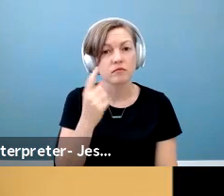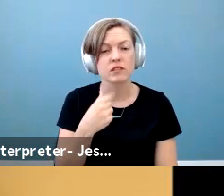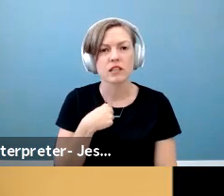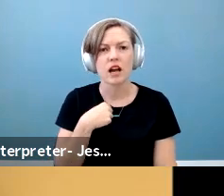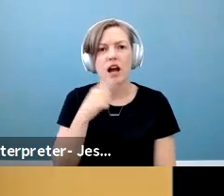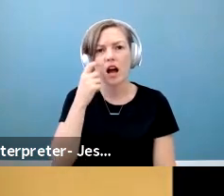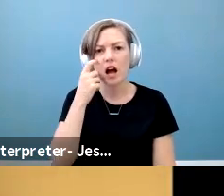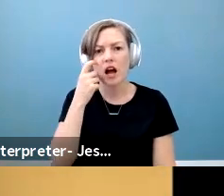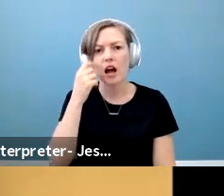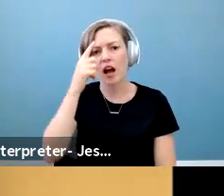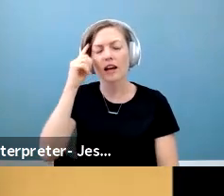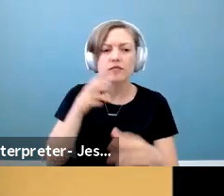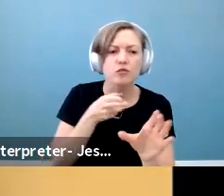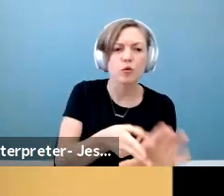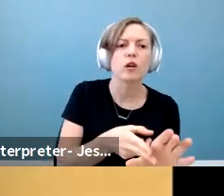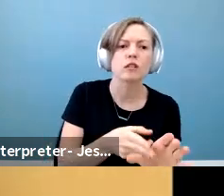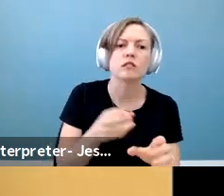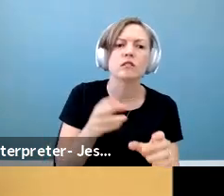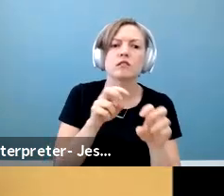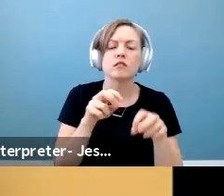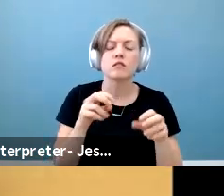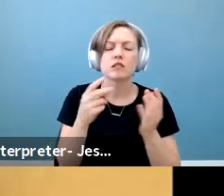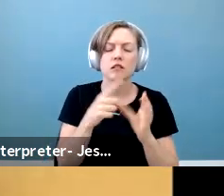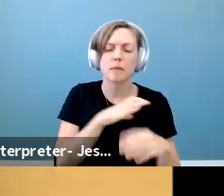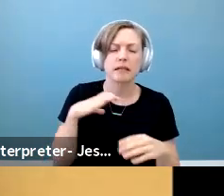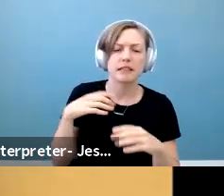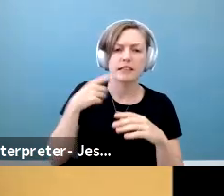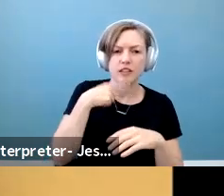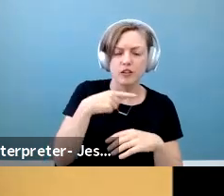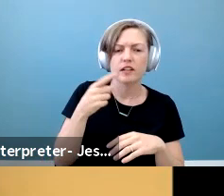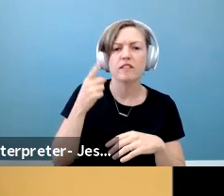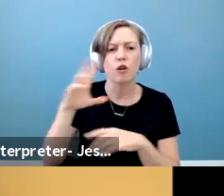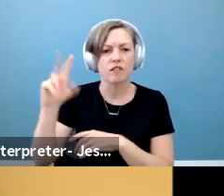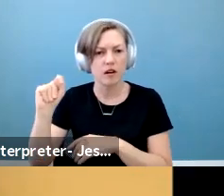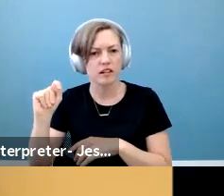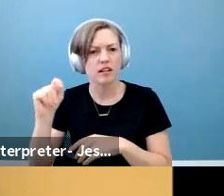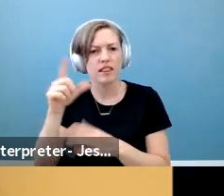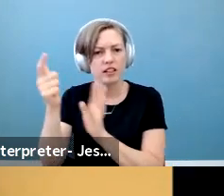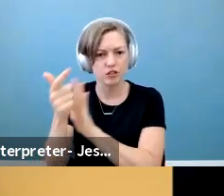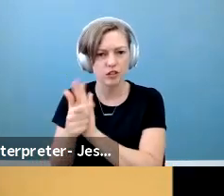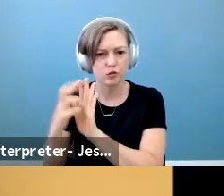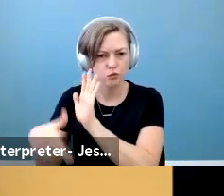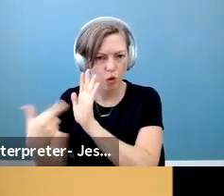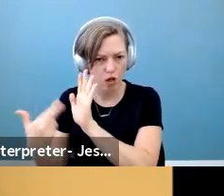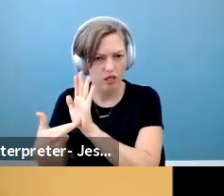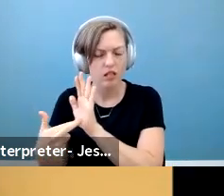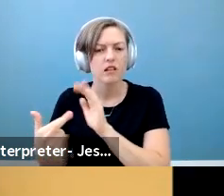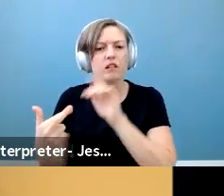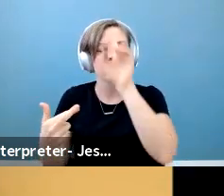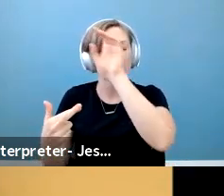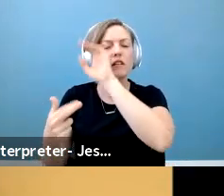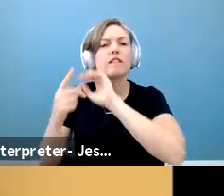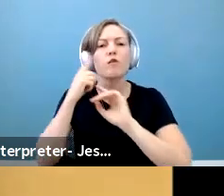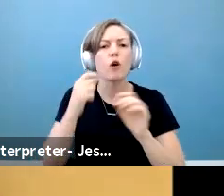committee's hearings on a proposed apology for the Vermont legislature's role in promoting and funding eugenics, I listened